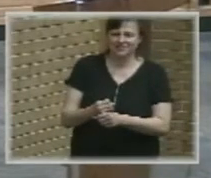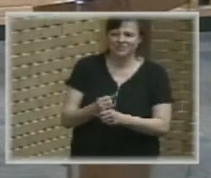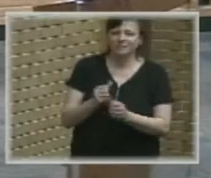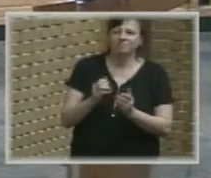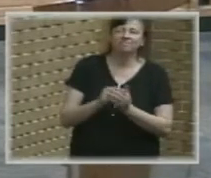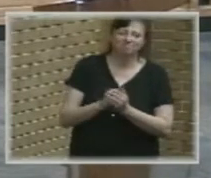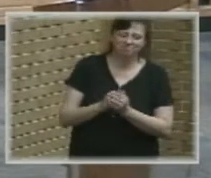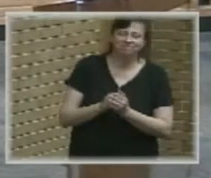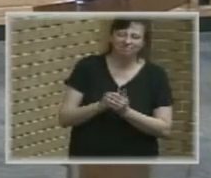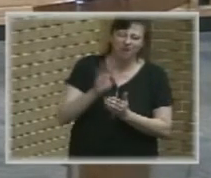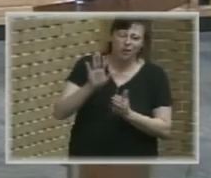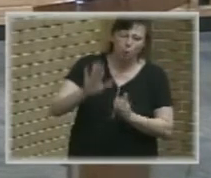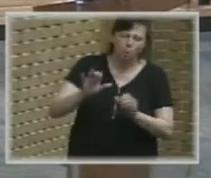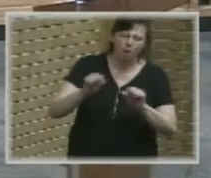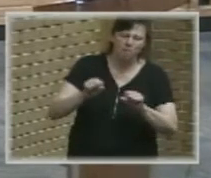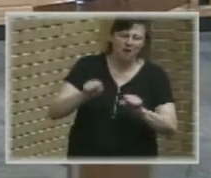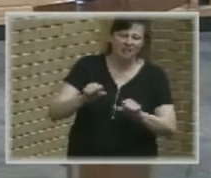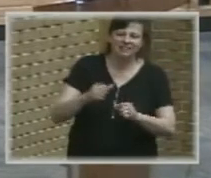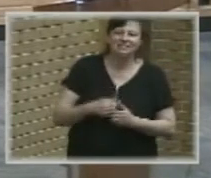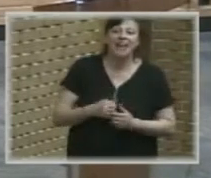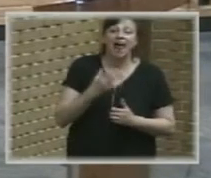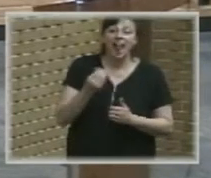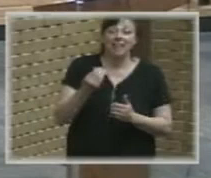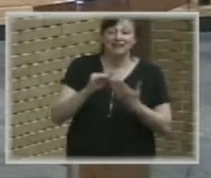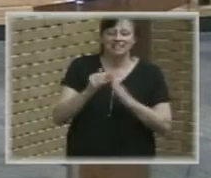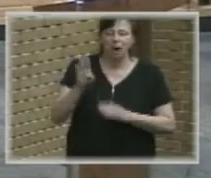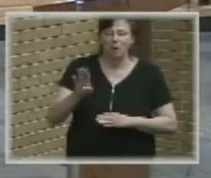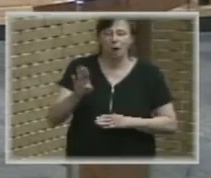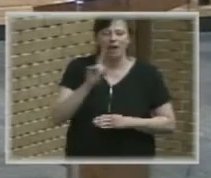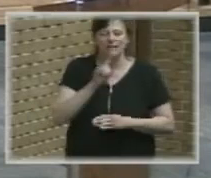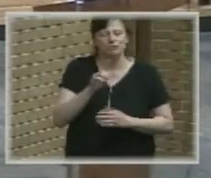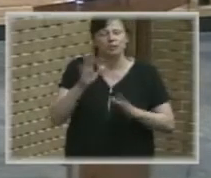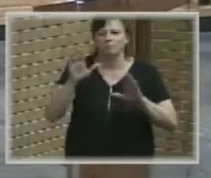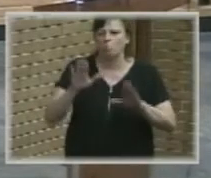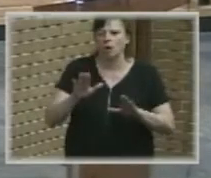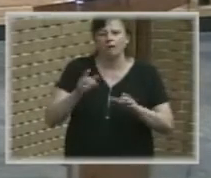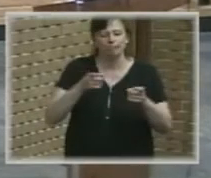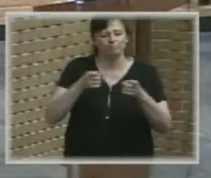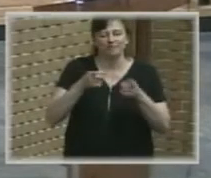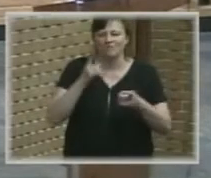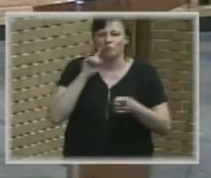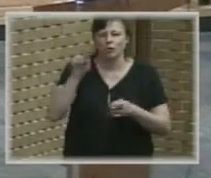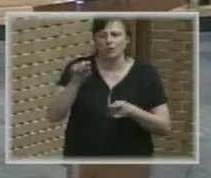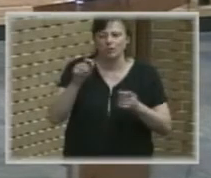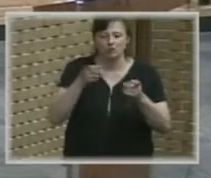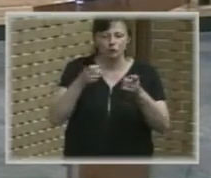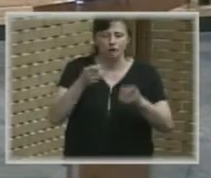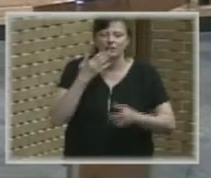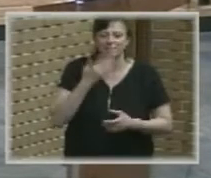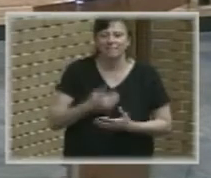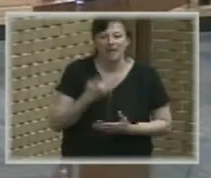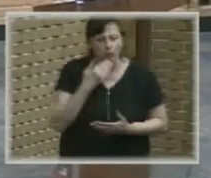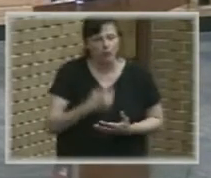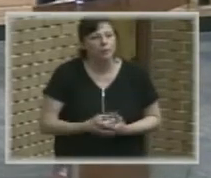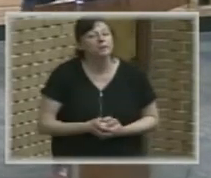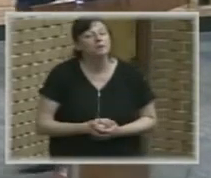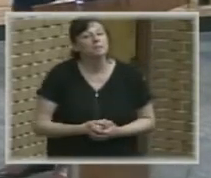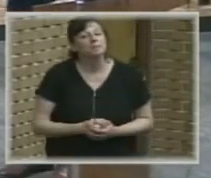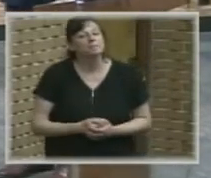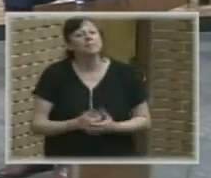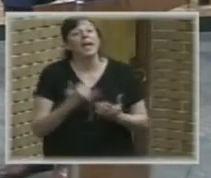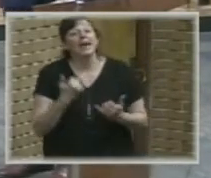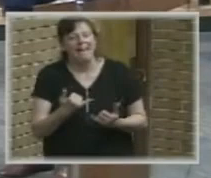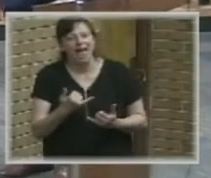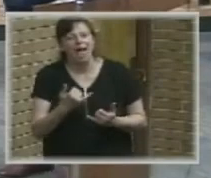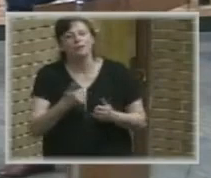your abilities, and that the town of Brighton is in great hands with you as police chief. So now,